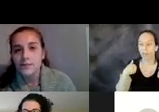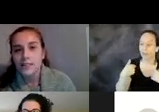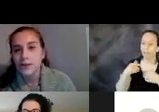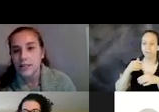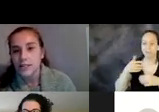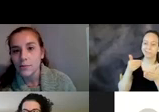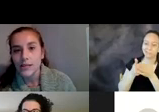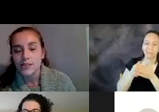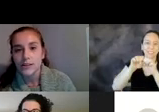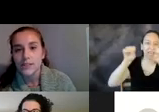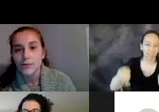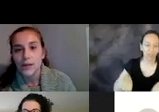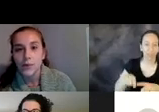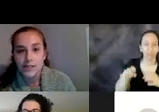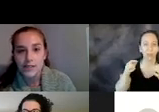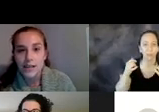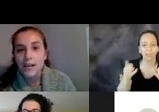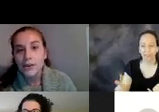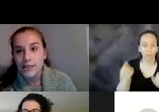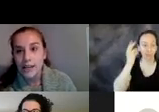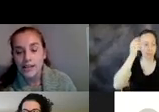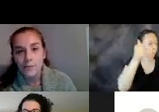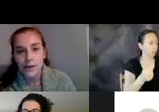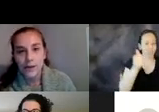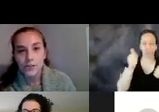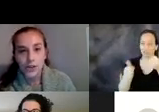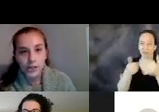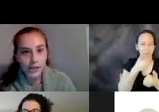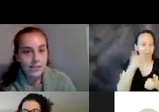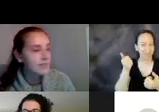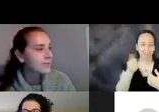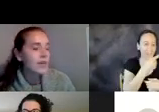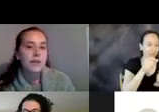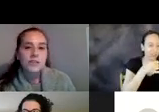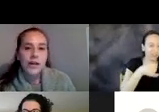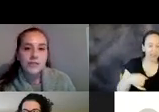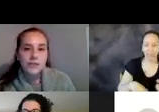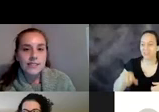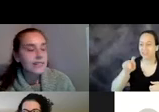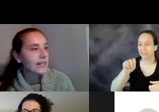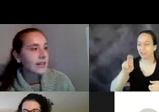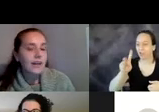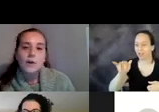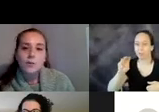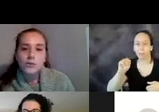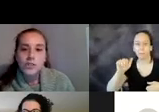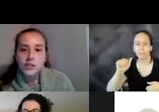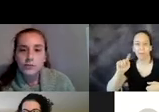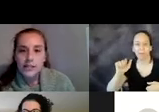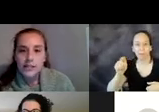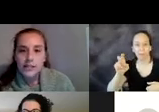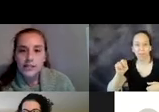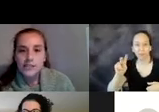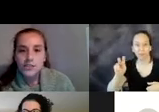types of sales location that best serves our many bus, Green Line, and Mattapan trolley riders. So as you can see here, both